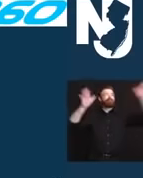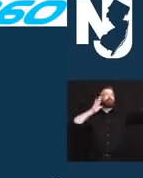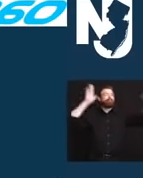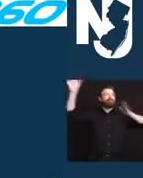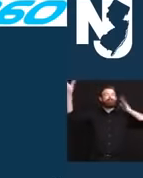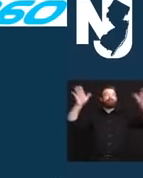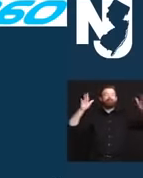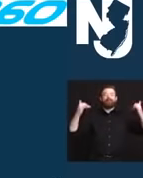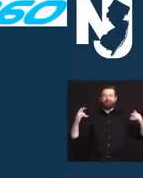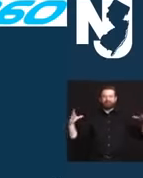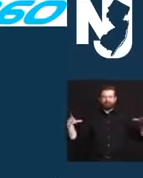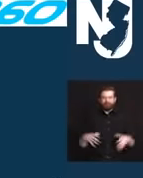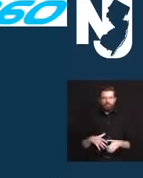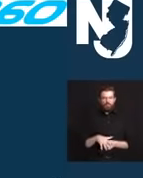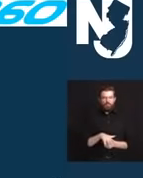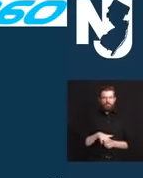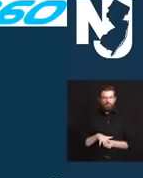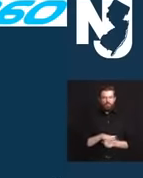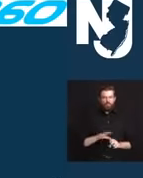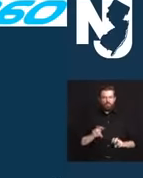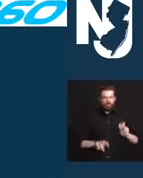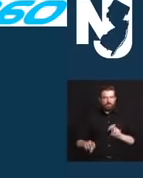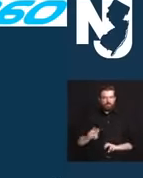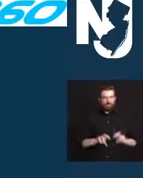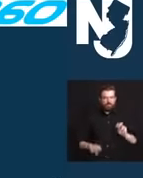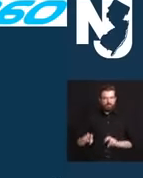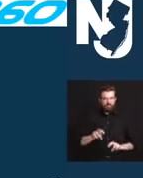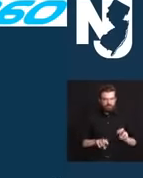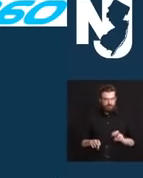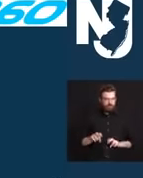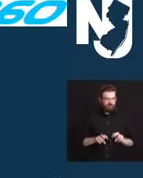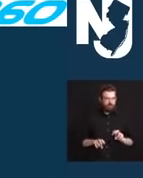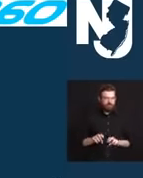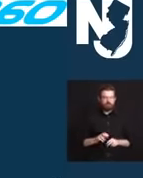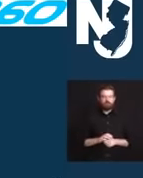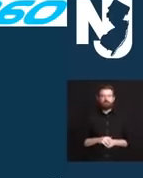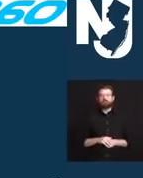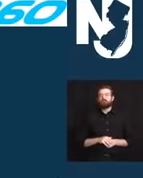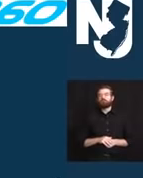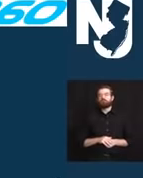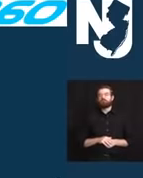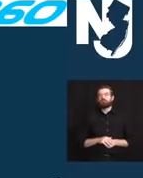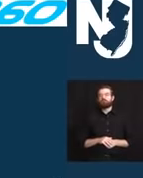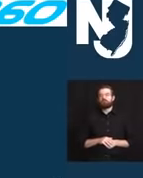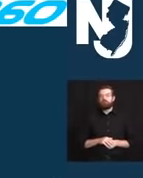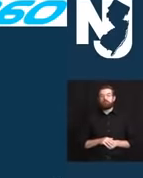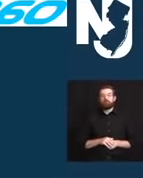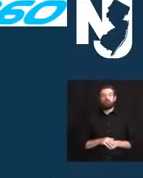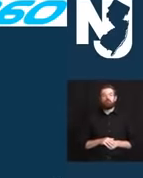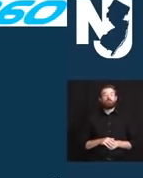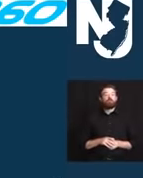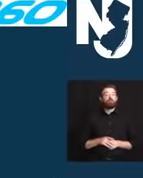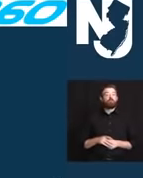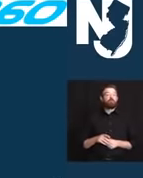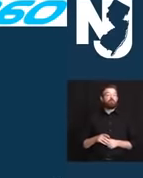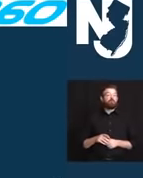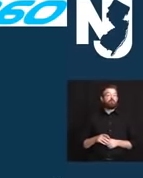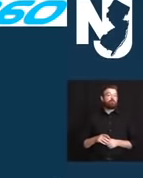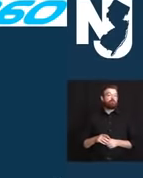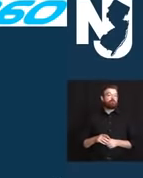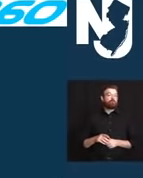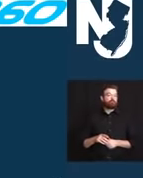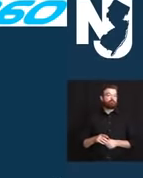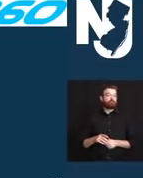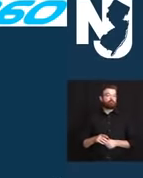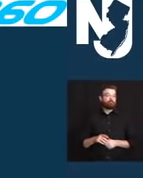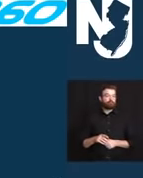very local reality again, just sort of the way it used to be. And as COVID-19 meant many sports teams had to abandon their locker